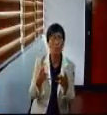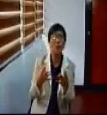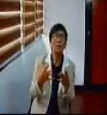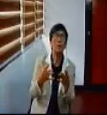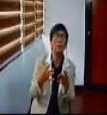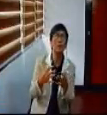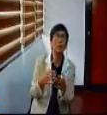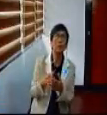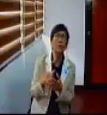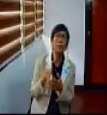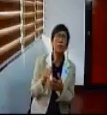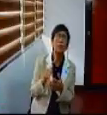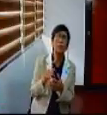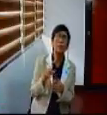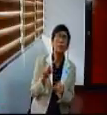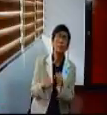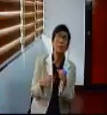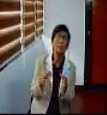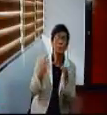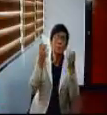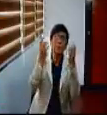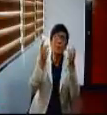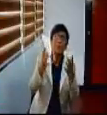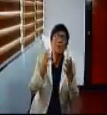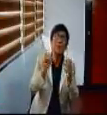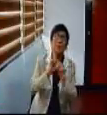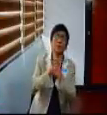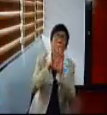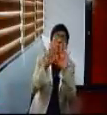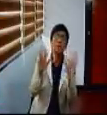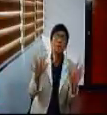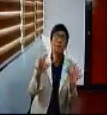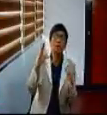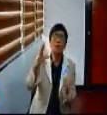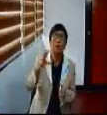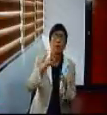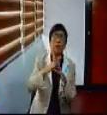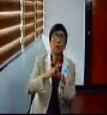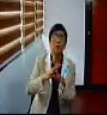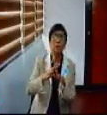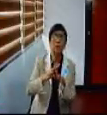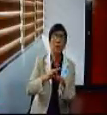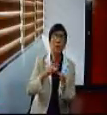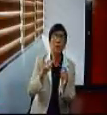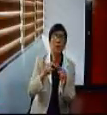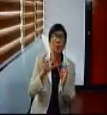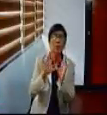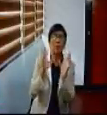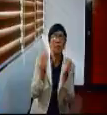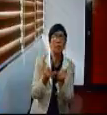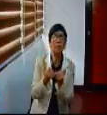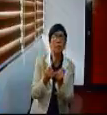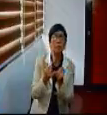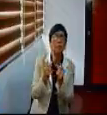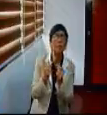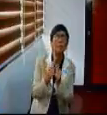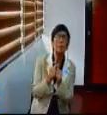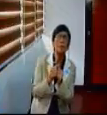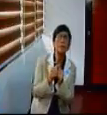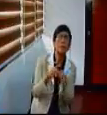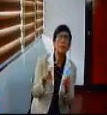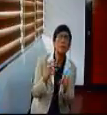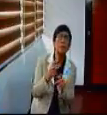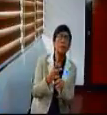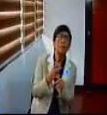a remedy. So if the harm is clearly linked to the company, you have no particular difficulty. You can